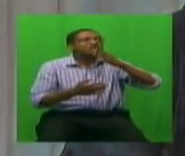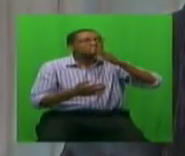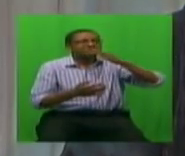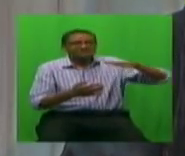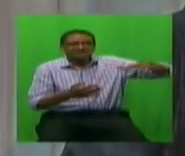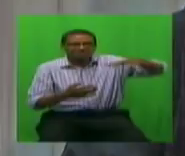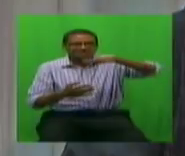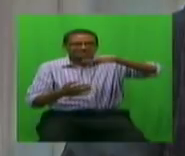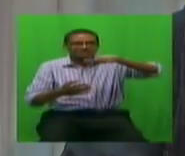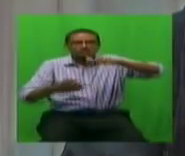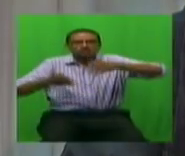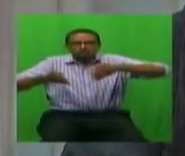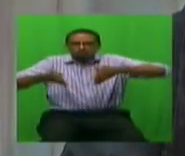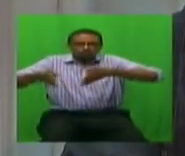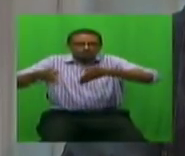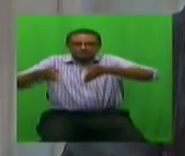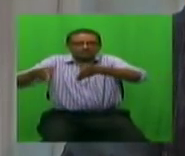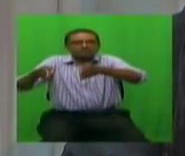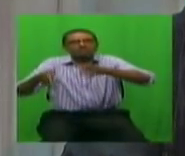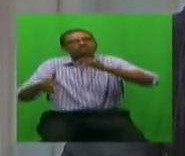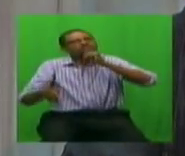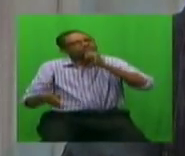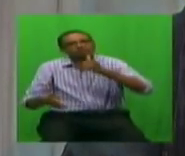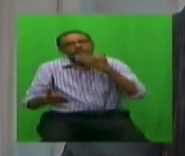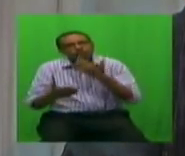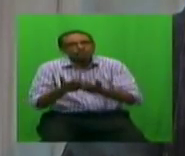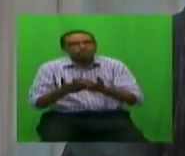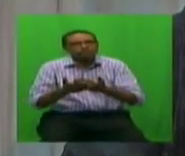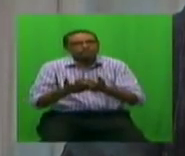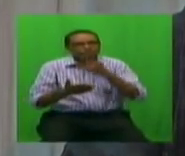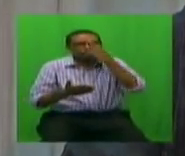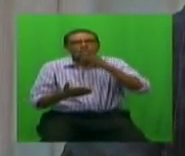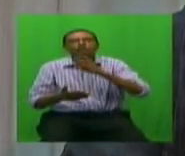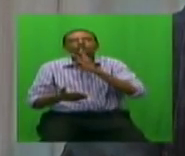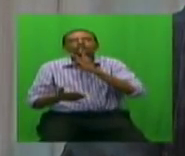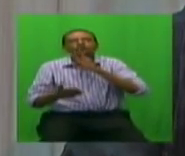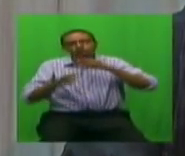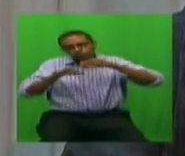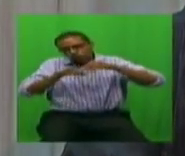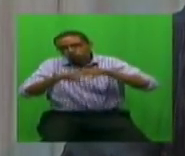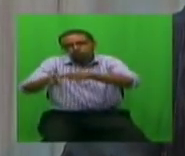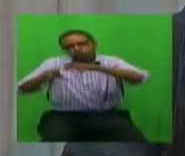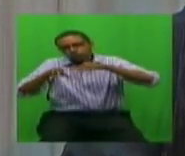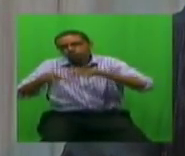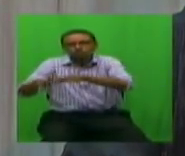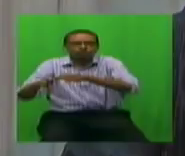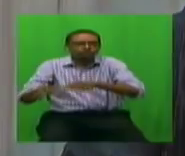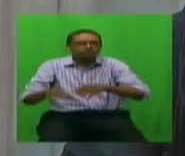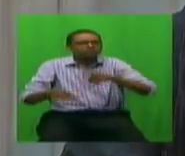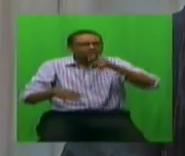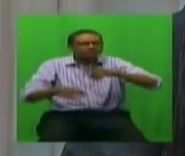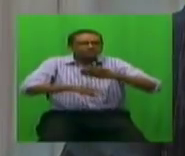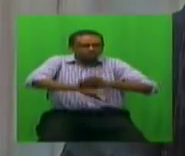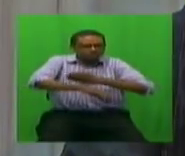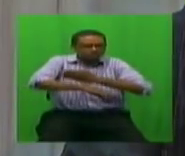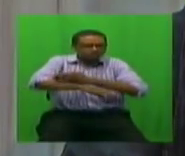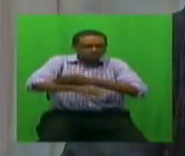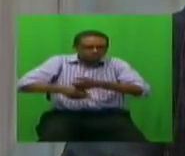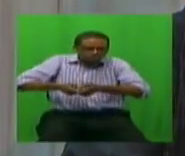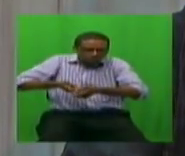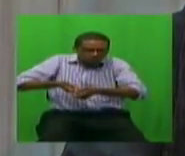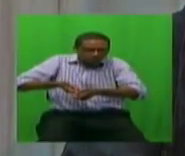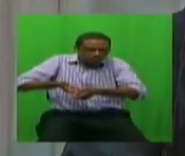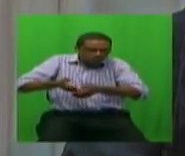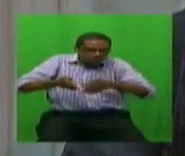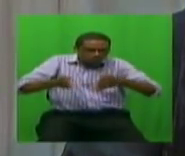need to clear the watercourses which are on the farms and close to the farms, and they need to really improve the